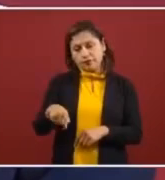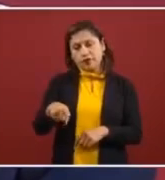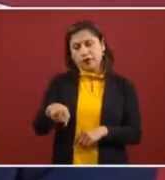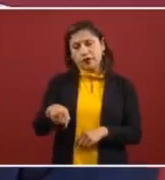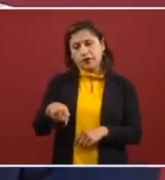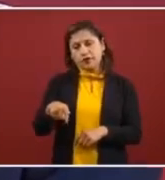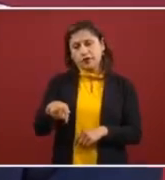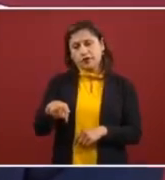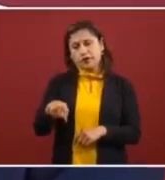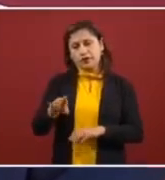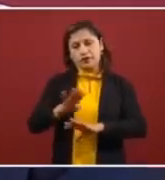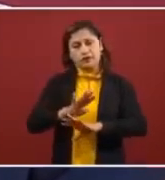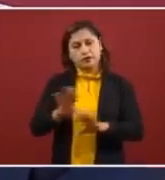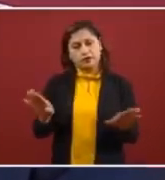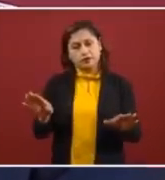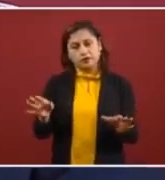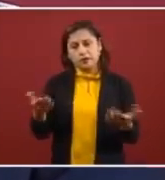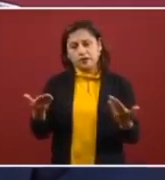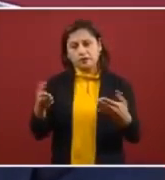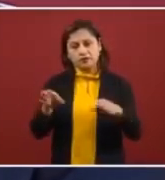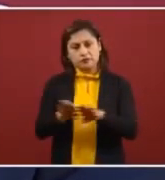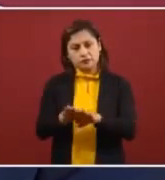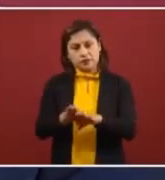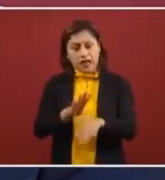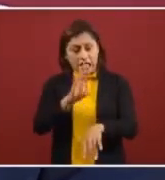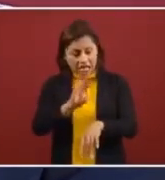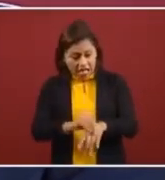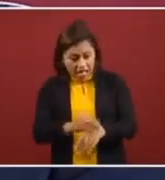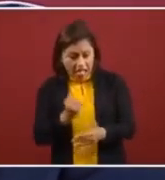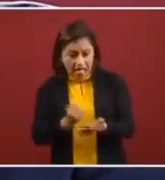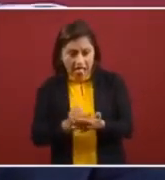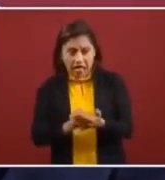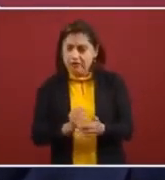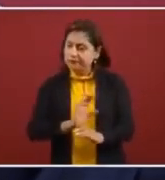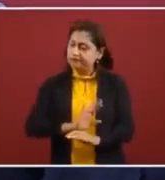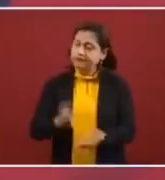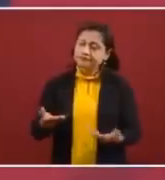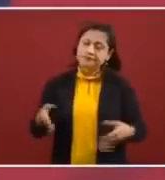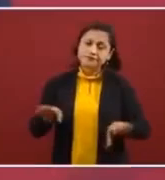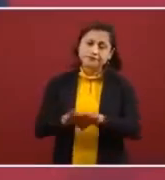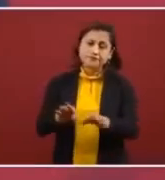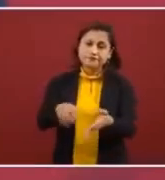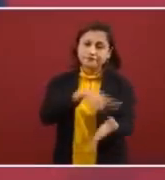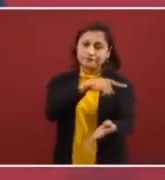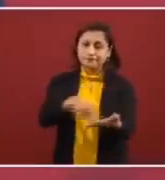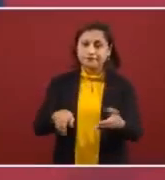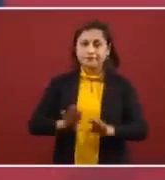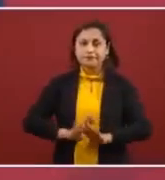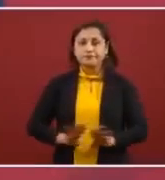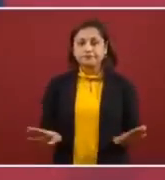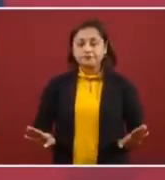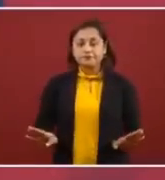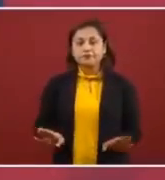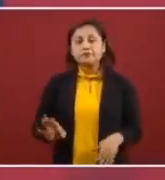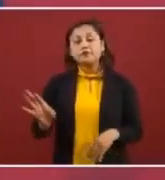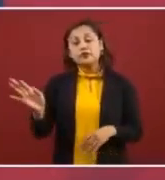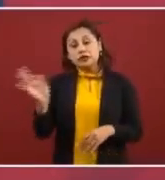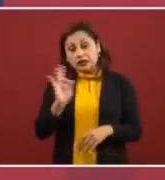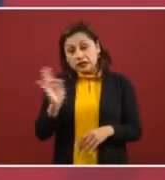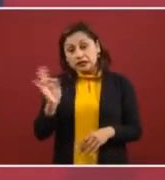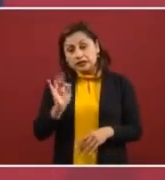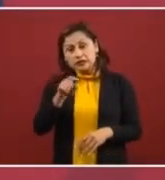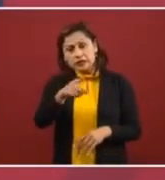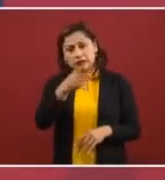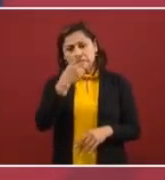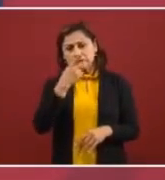that they would cancel condoning. So it's possible that it has to do